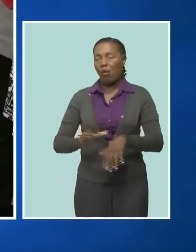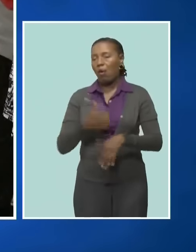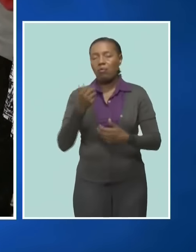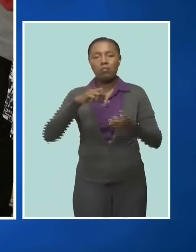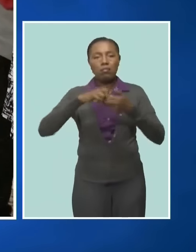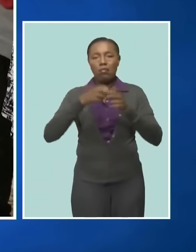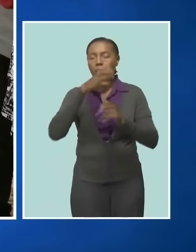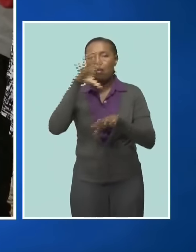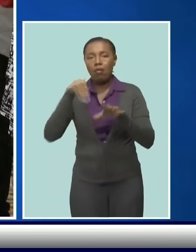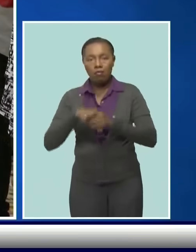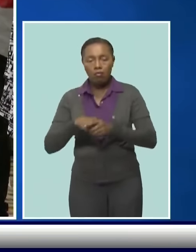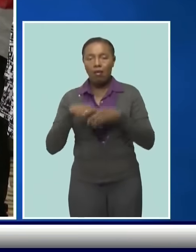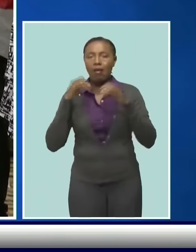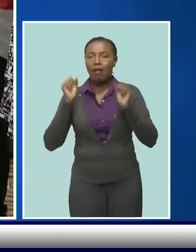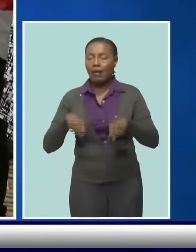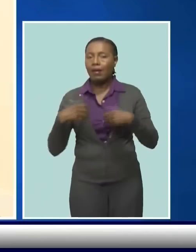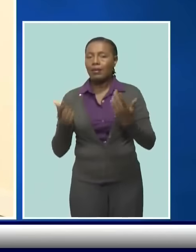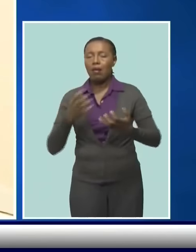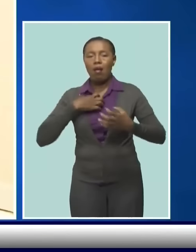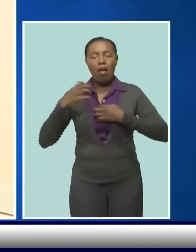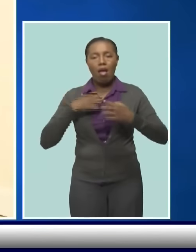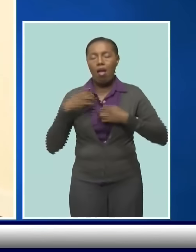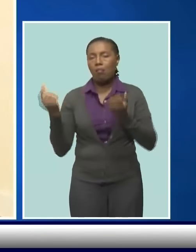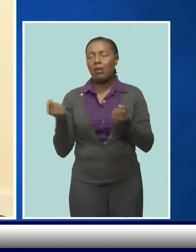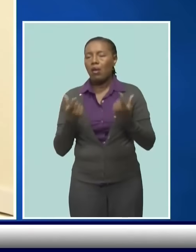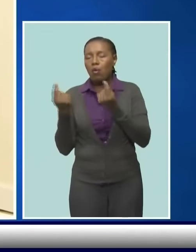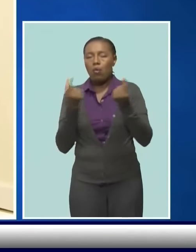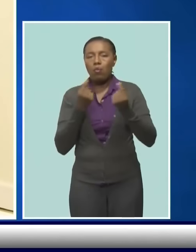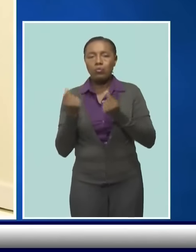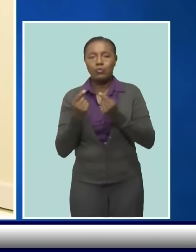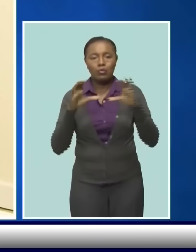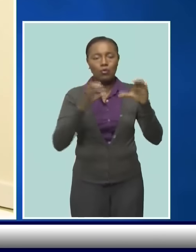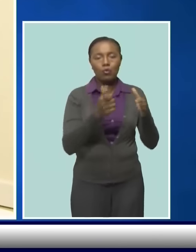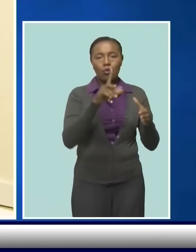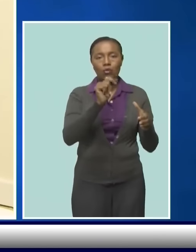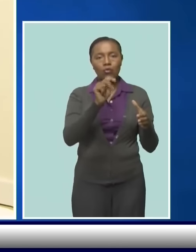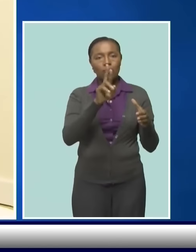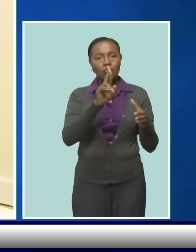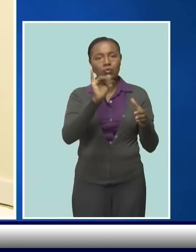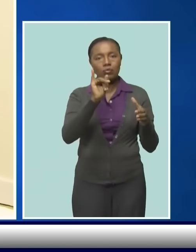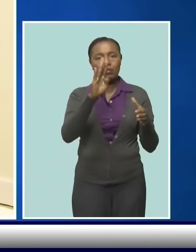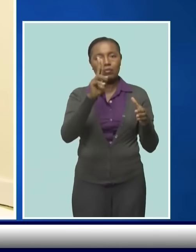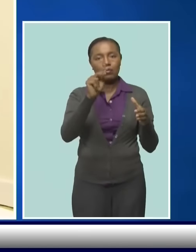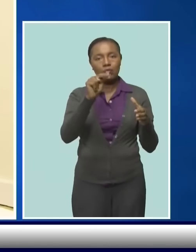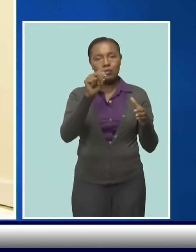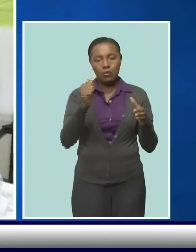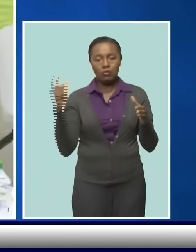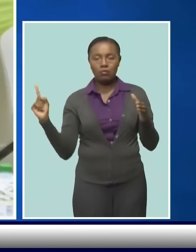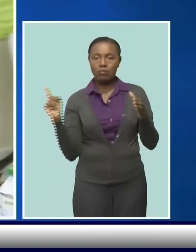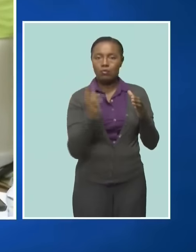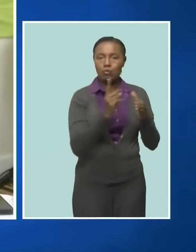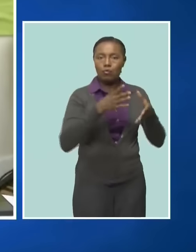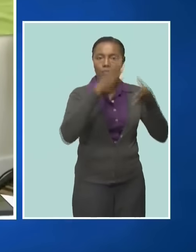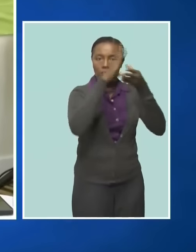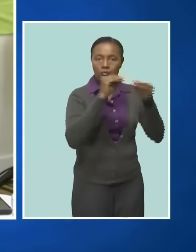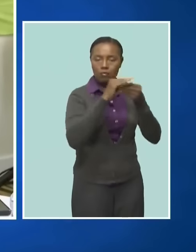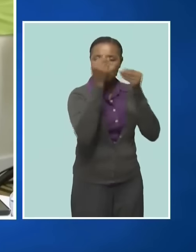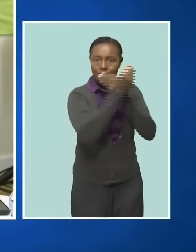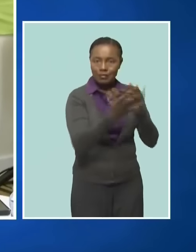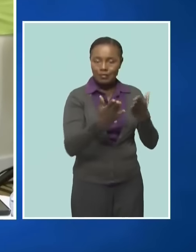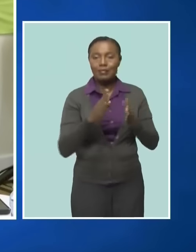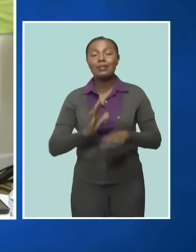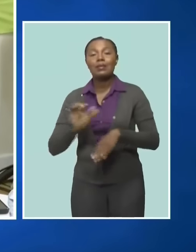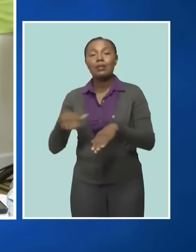issues will be able to take their complaints to a tribunal. This will come about because provisions for the establishment of